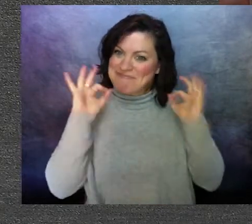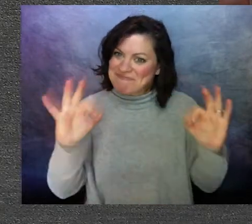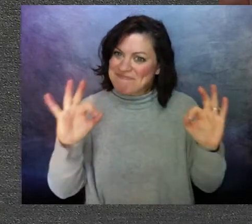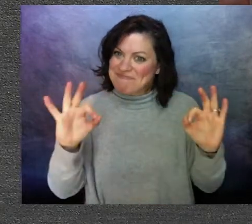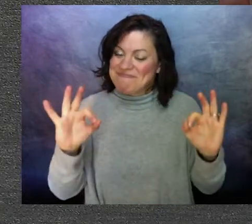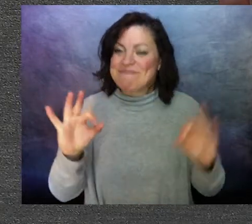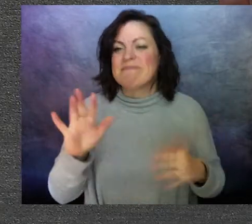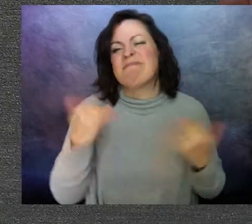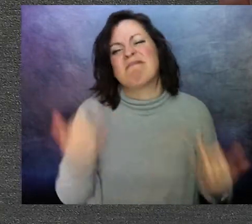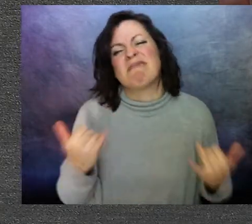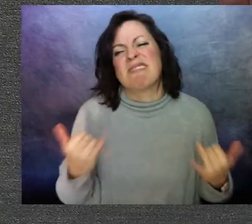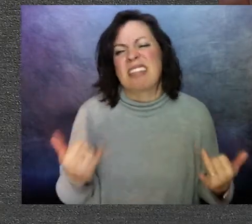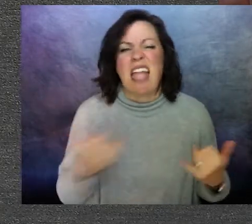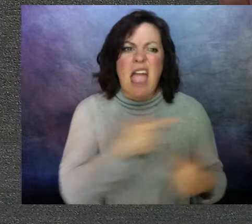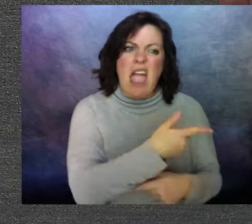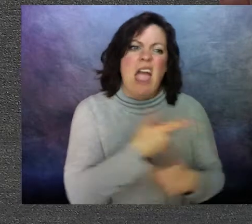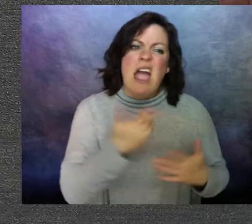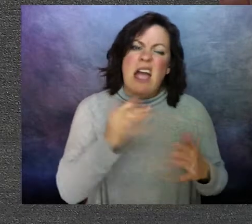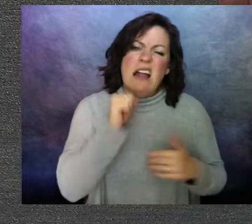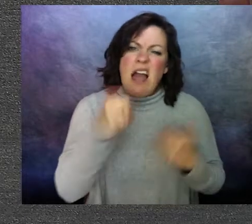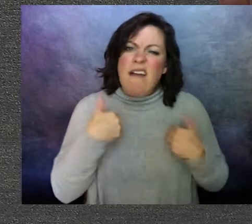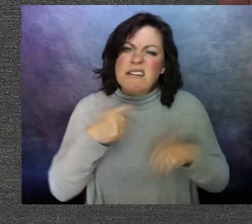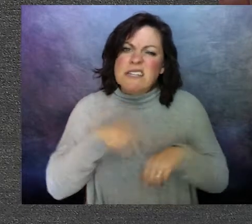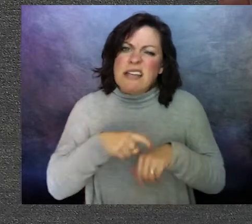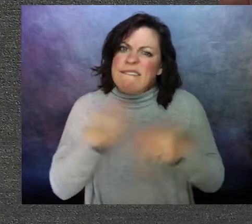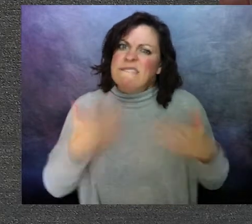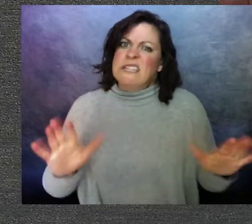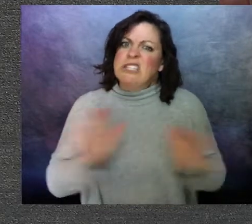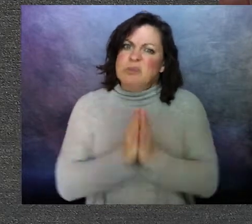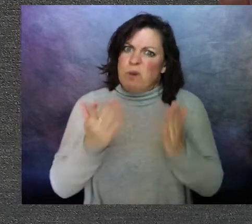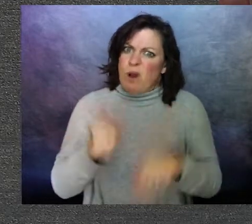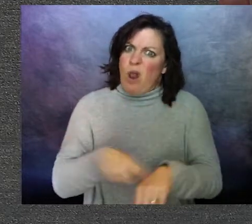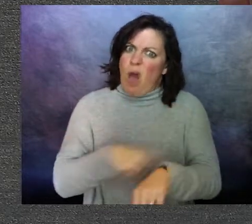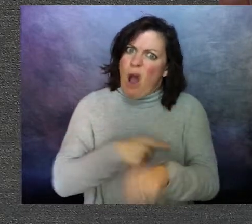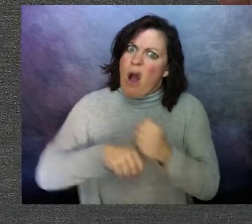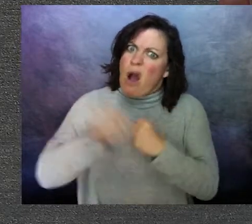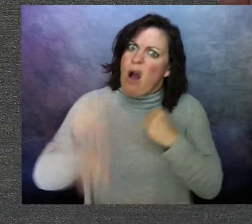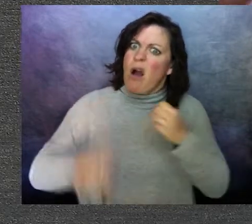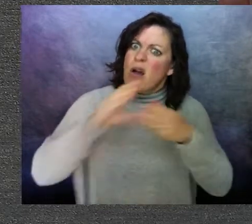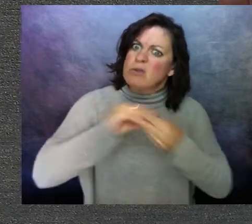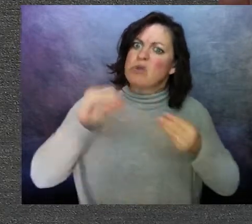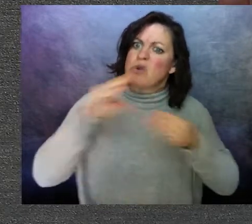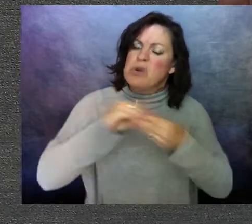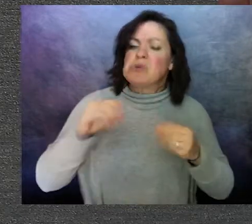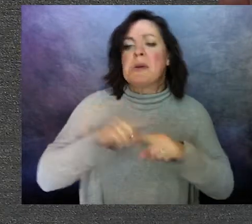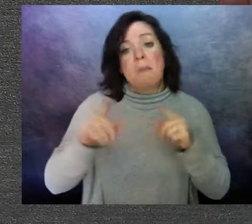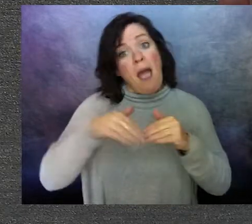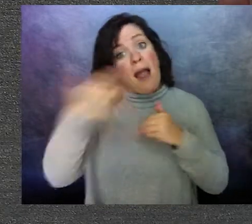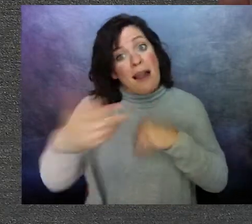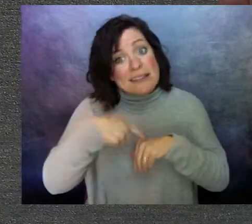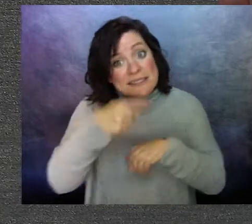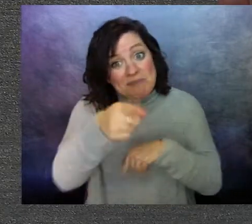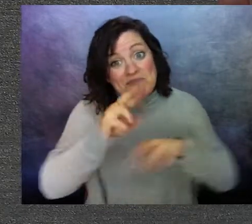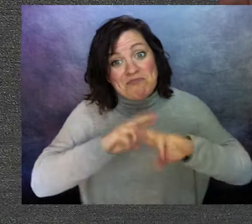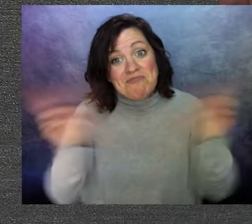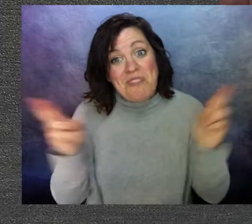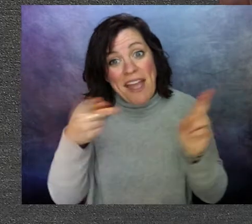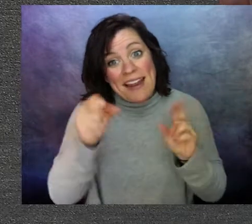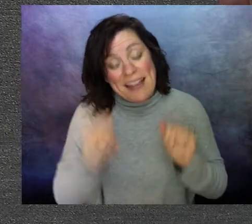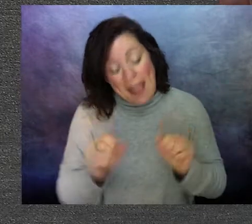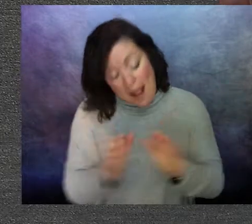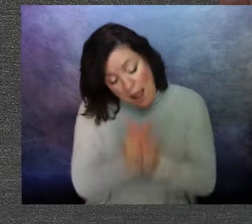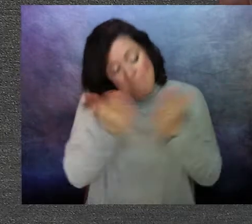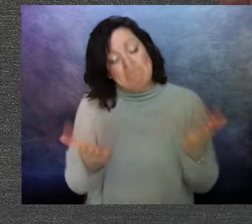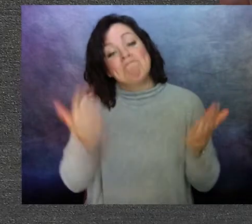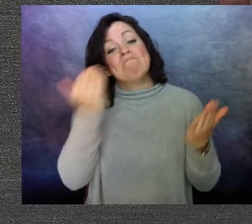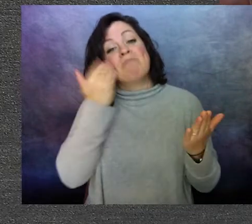and we don't have time to finish it because it's long. So like Abby said, we put those bookmarks in, we're good to go. How about if we give one of these to